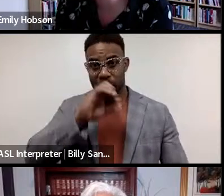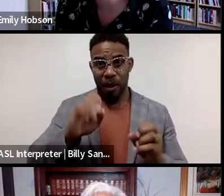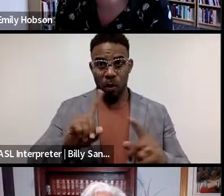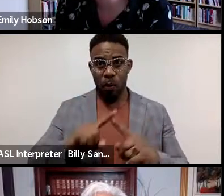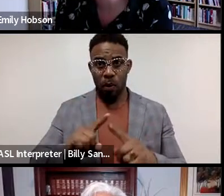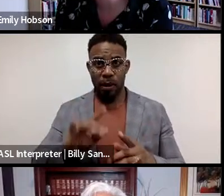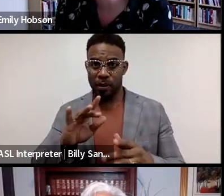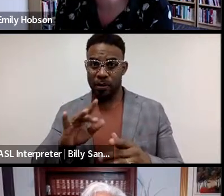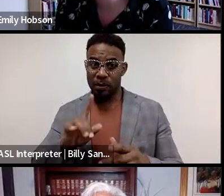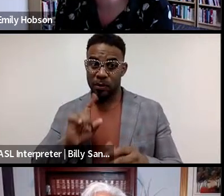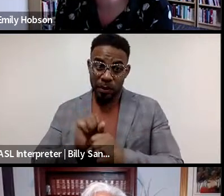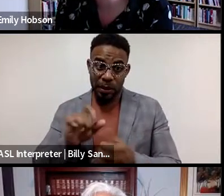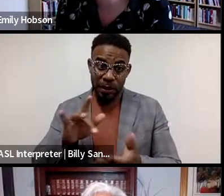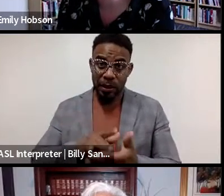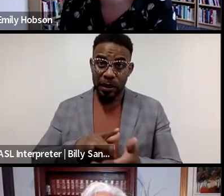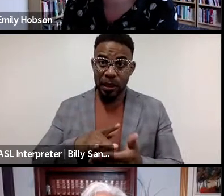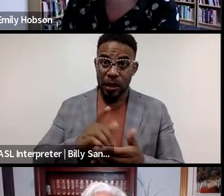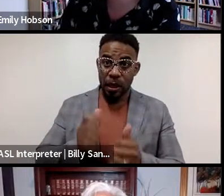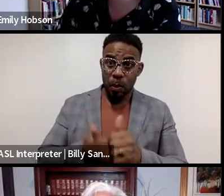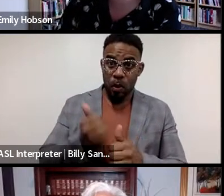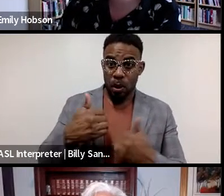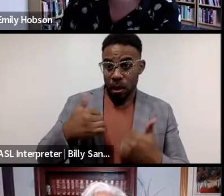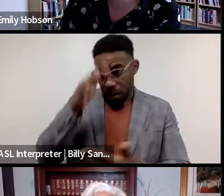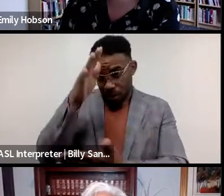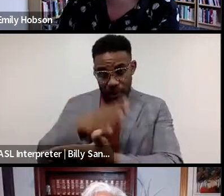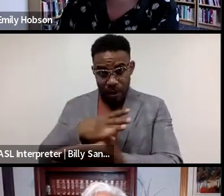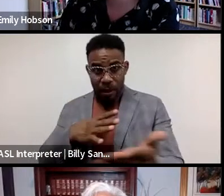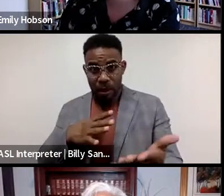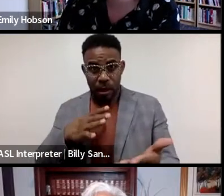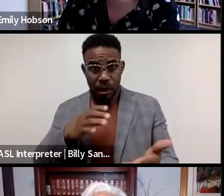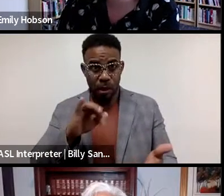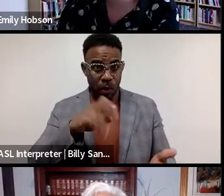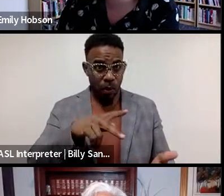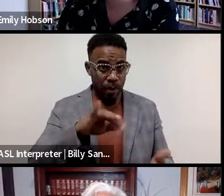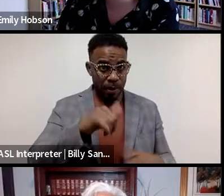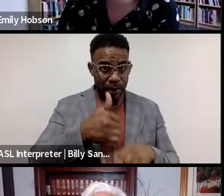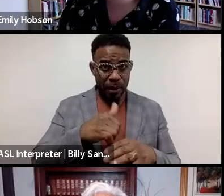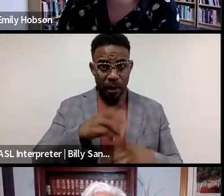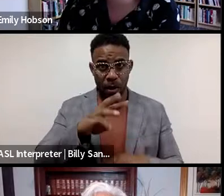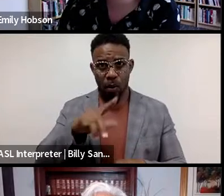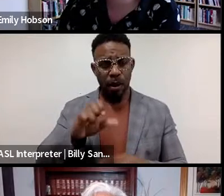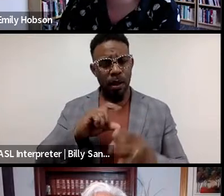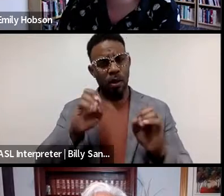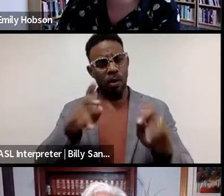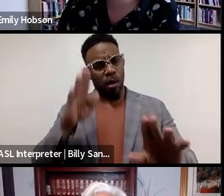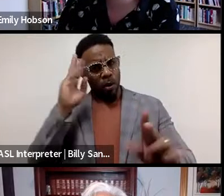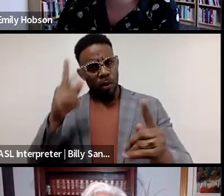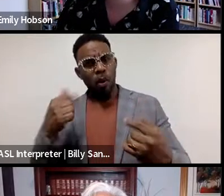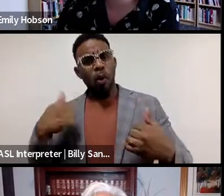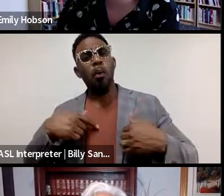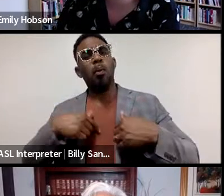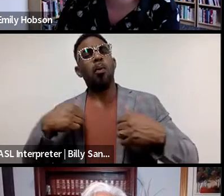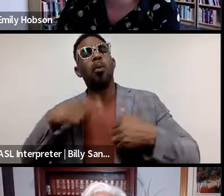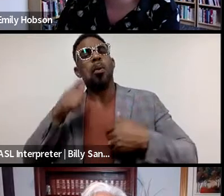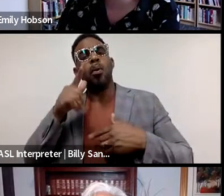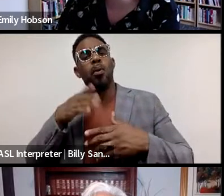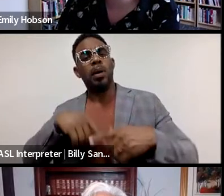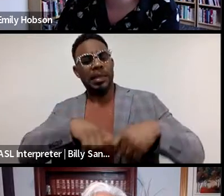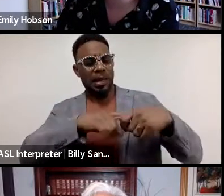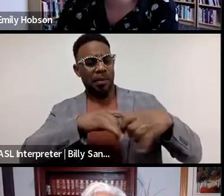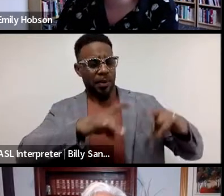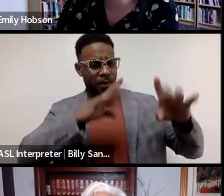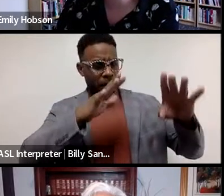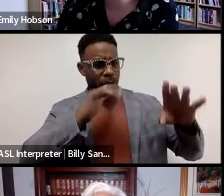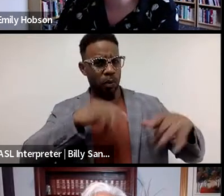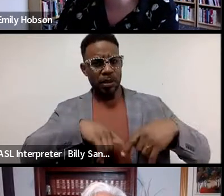where essentially these mostly young men, Crips, Sets, and Watts, said, okay, you know what? We're gonna stop the violence